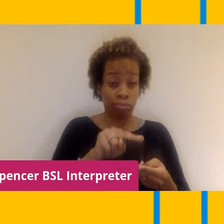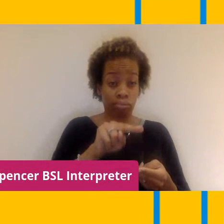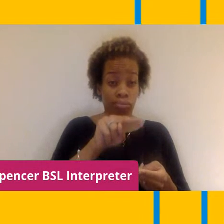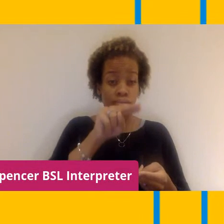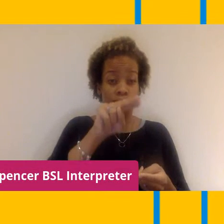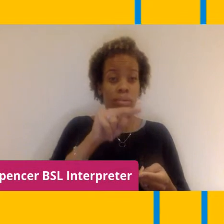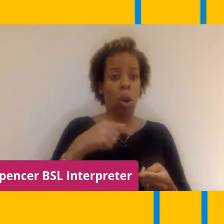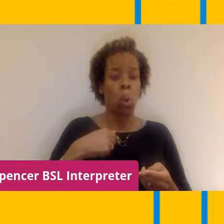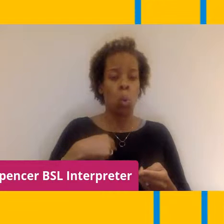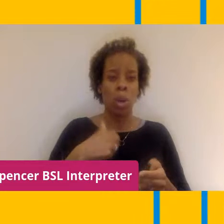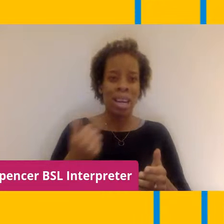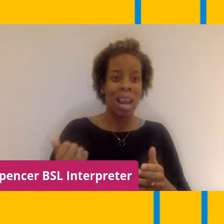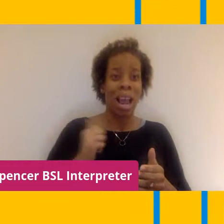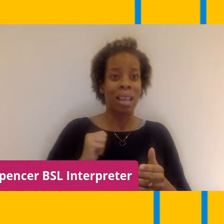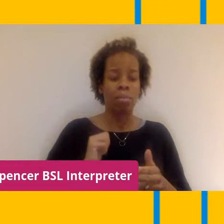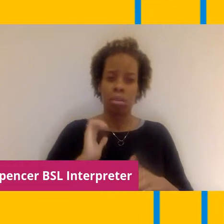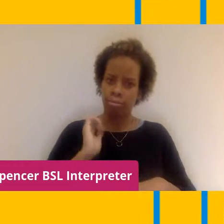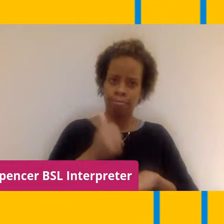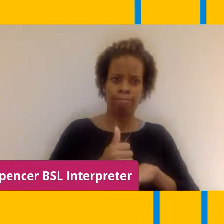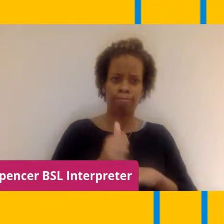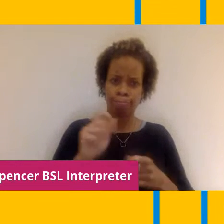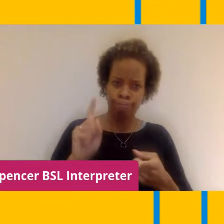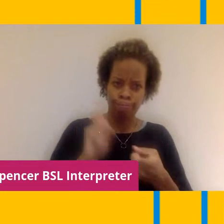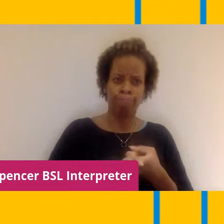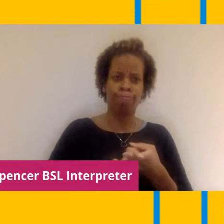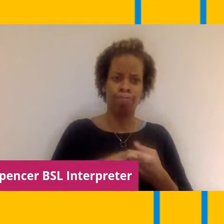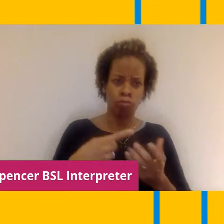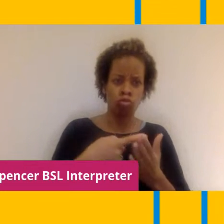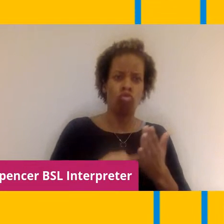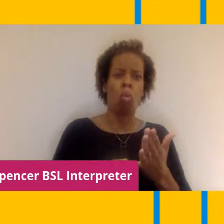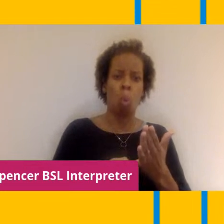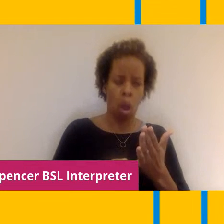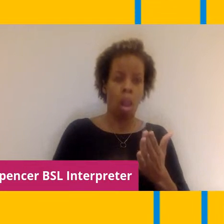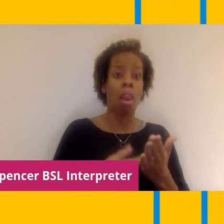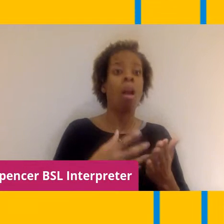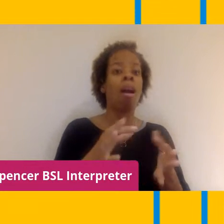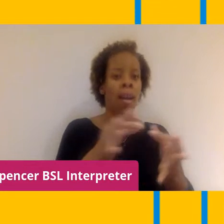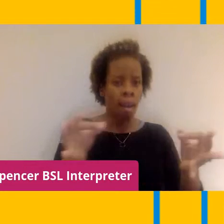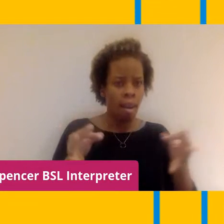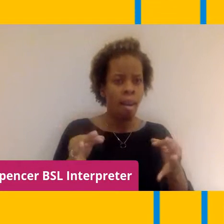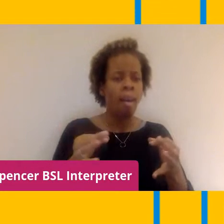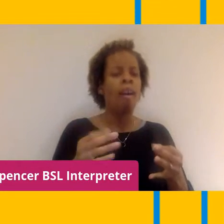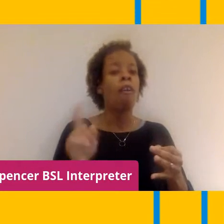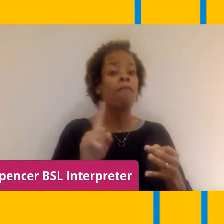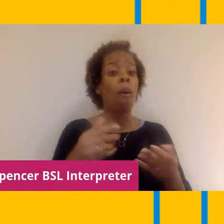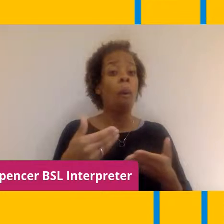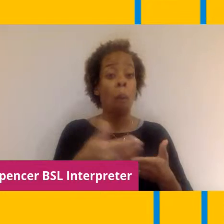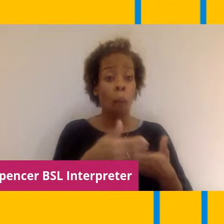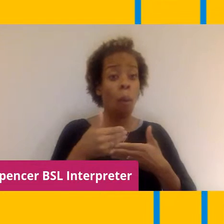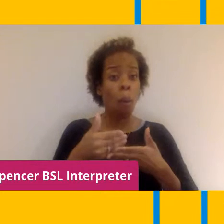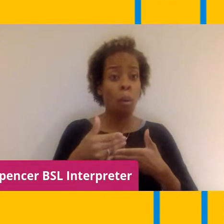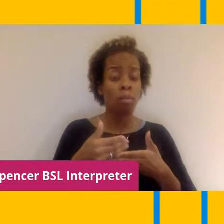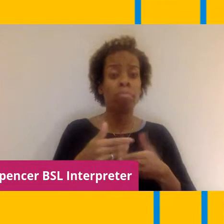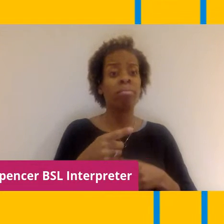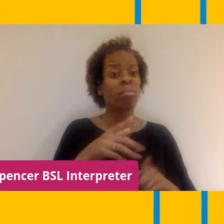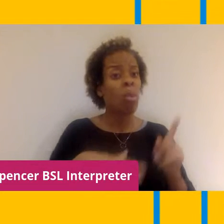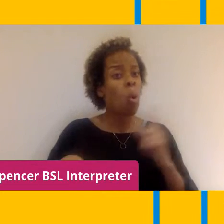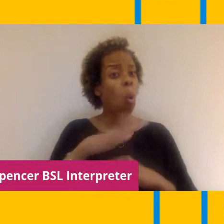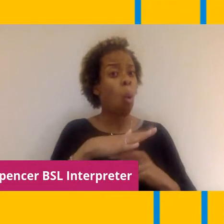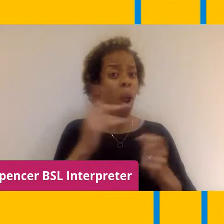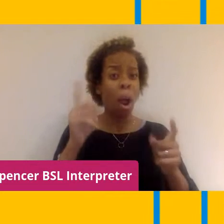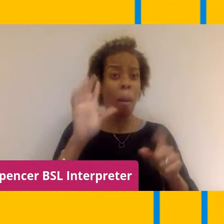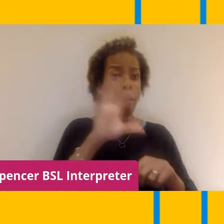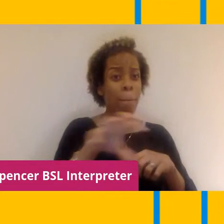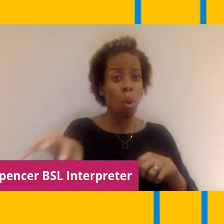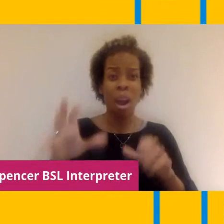in the workplace. And remember, the institutions are expected to take a precautionary and preventative approach, so